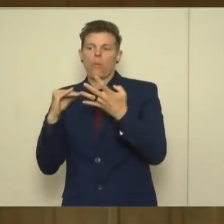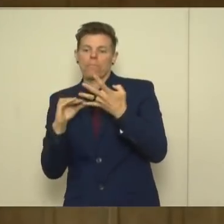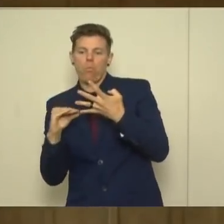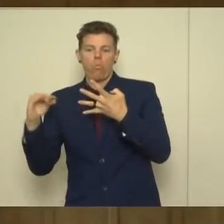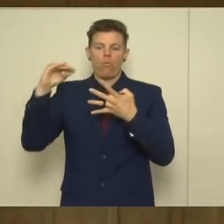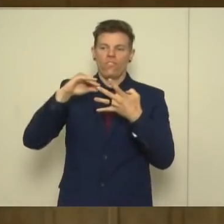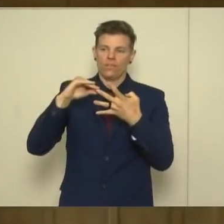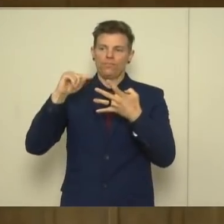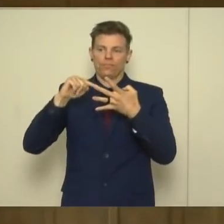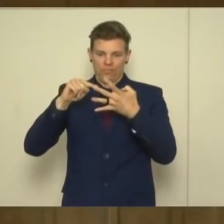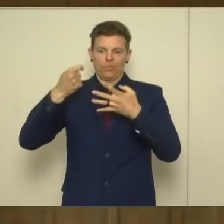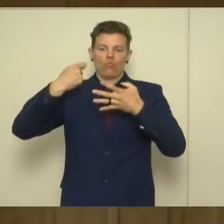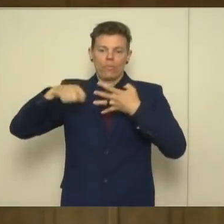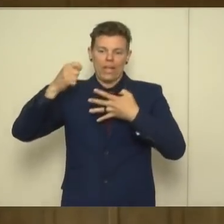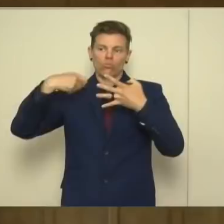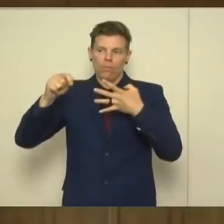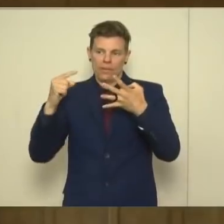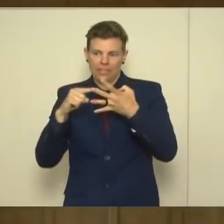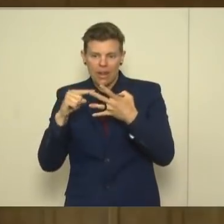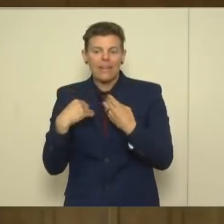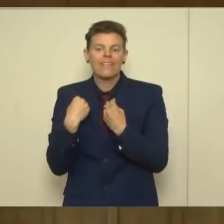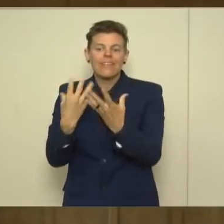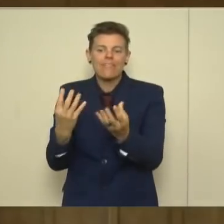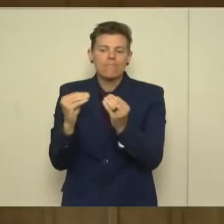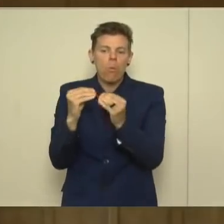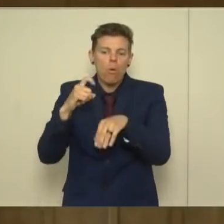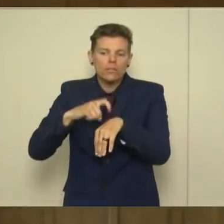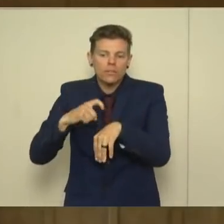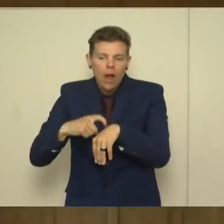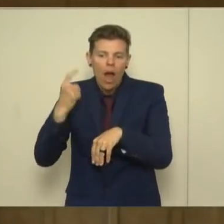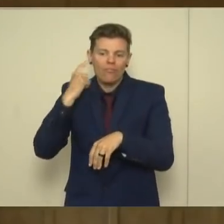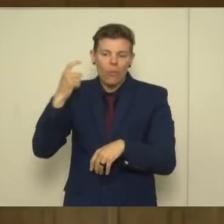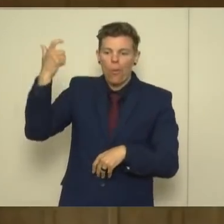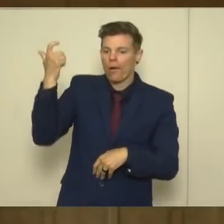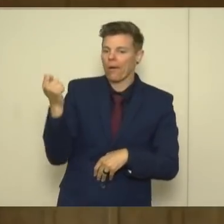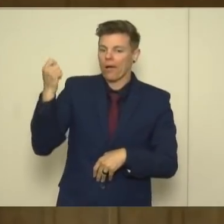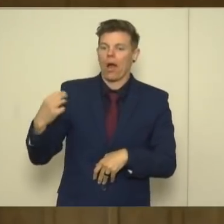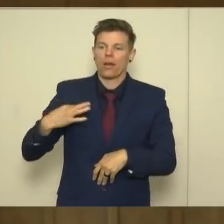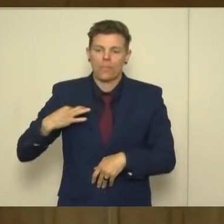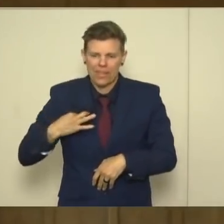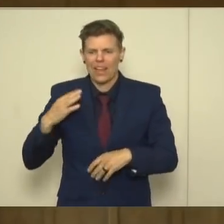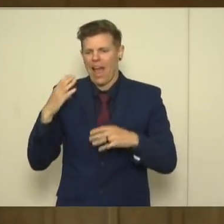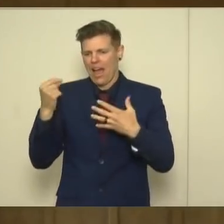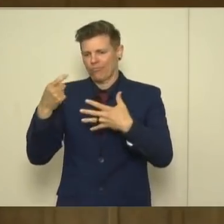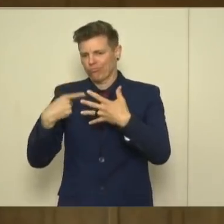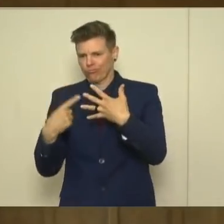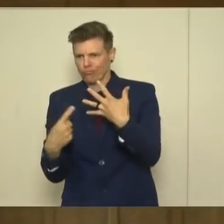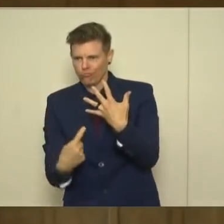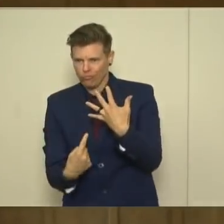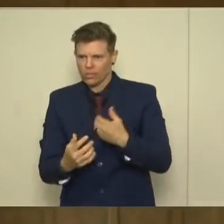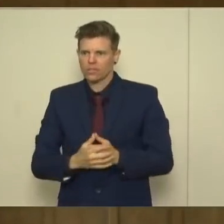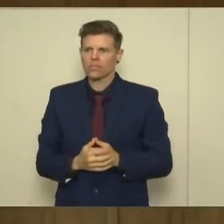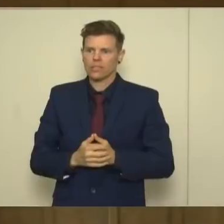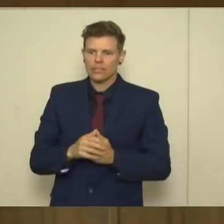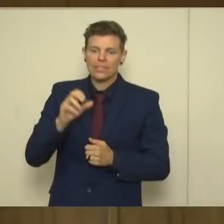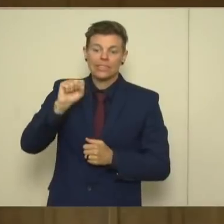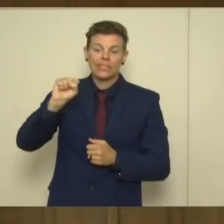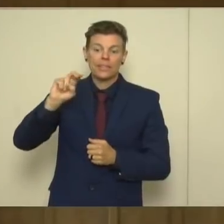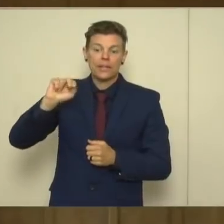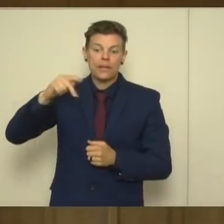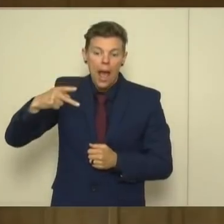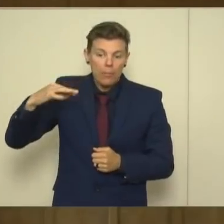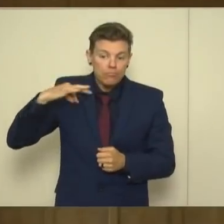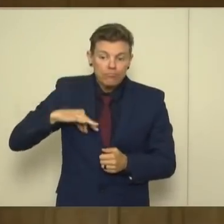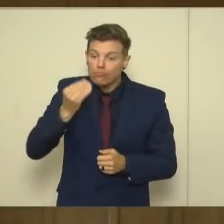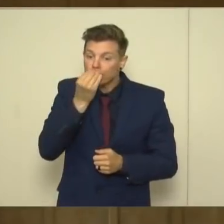get that data in, and then get the additional funding for enhanced SNAP benefits or keeping people on